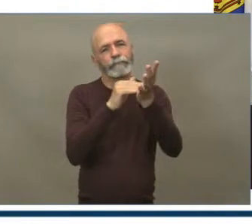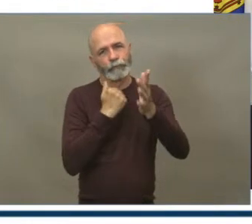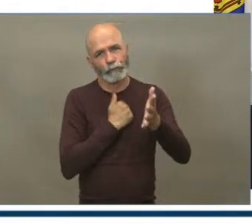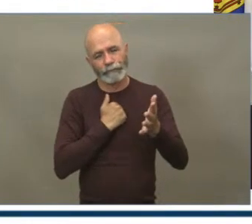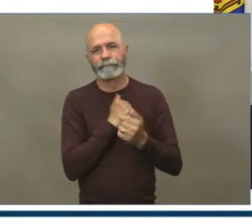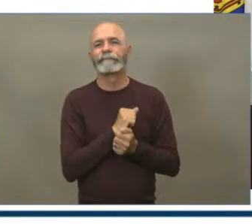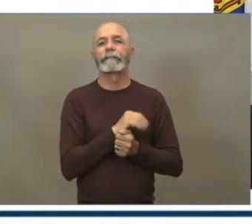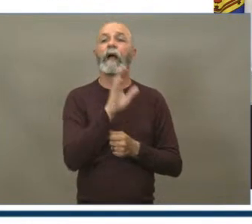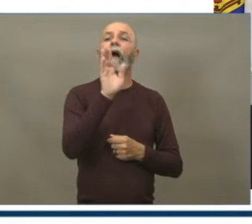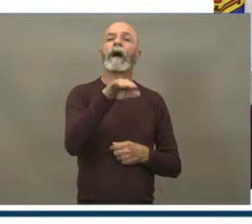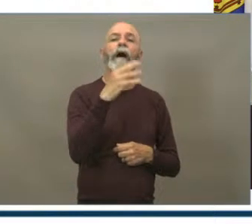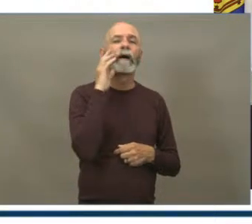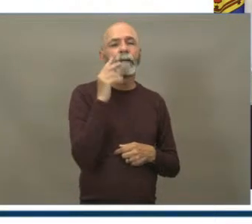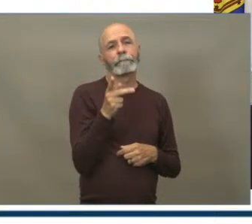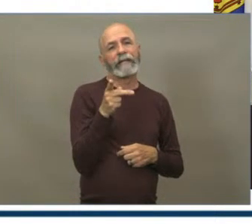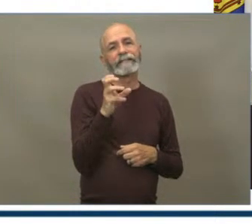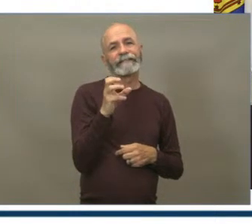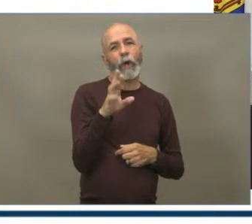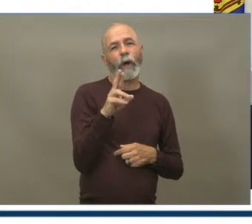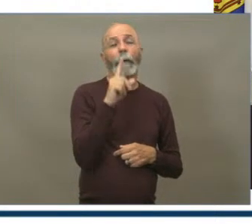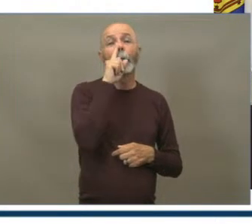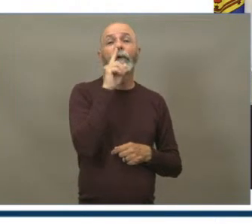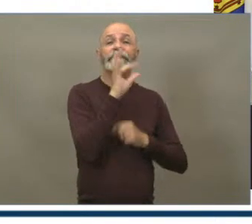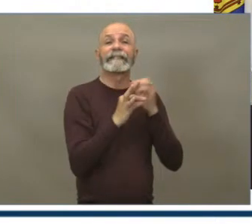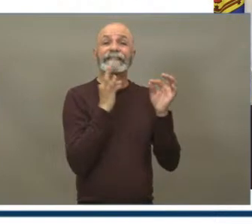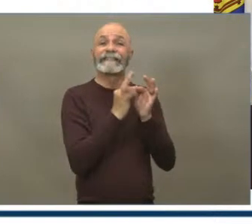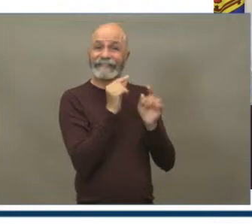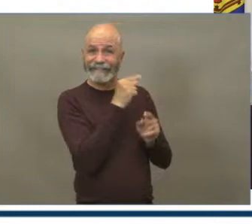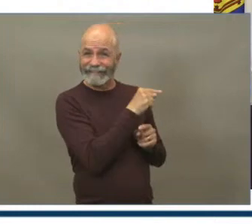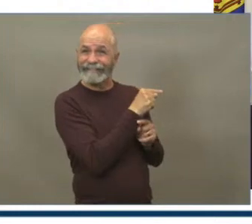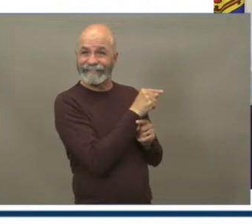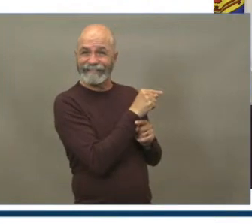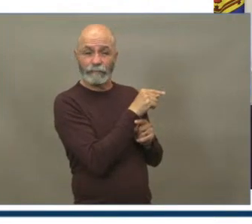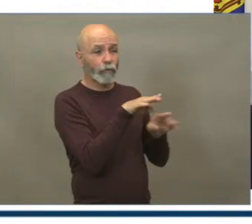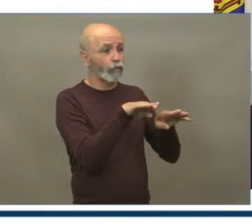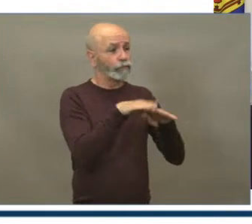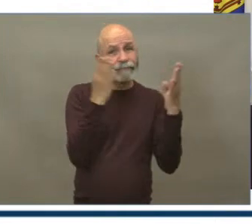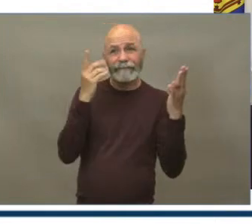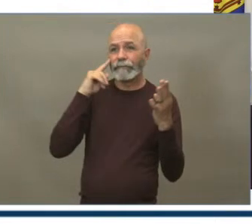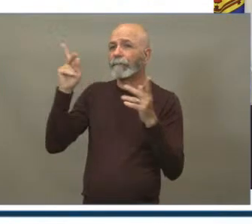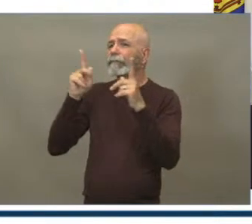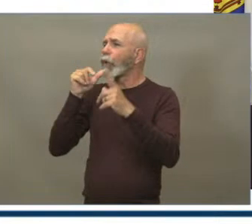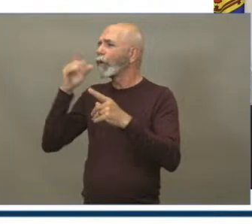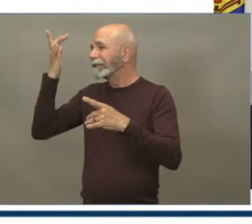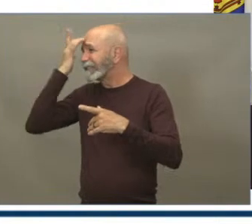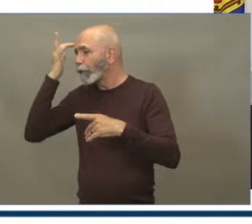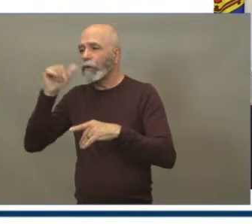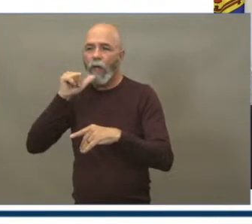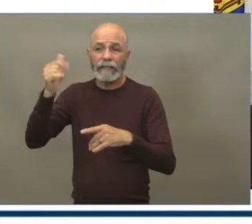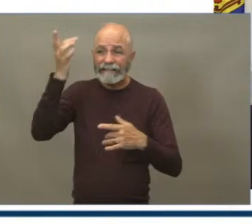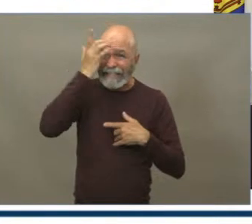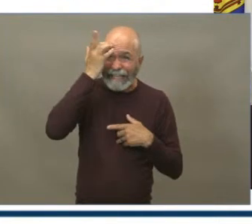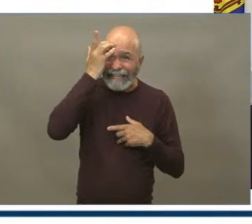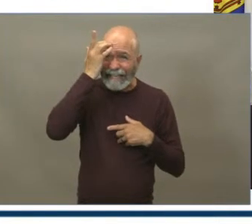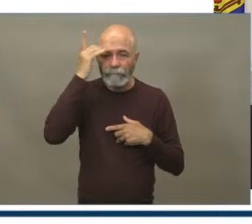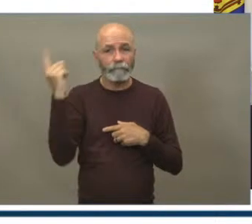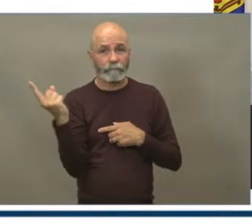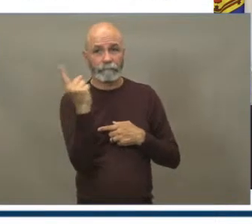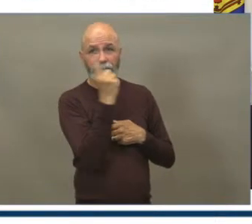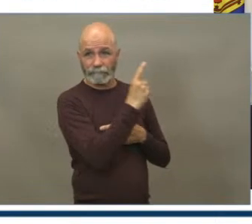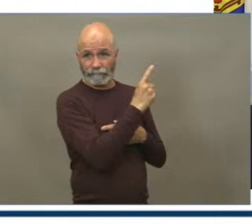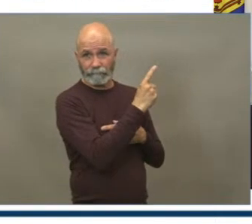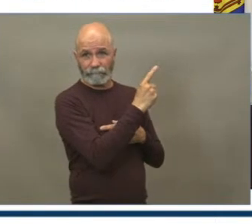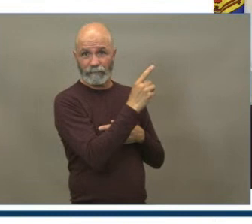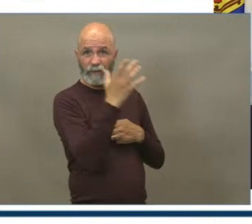primary centers now for everyone again. How are we going to prevent another backlog from happening in either